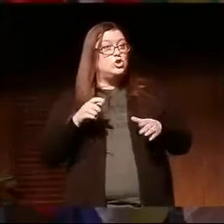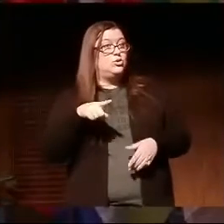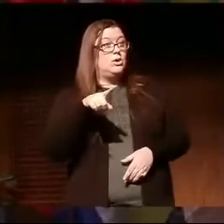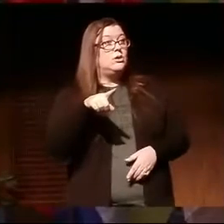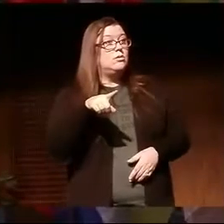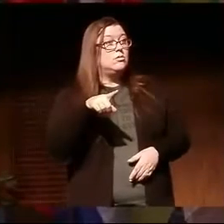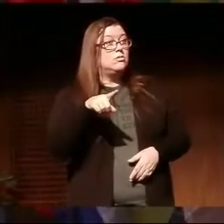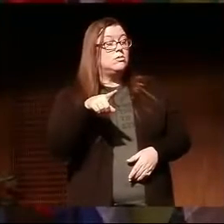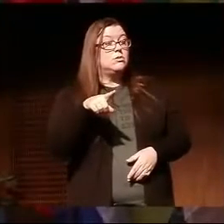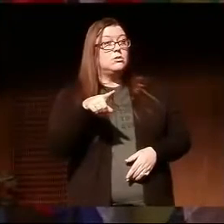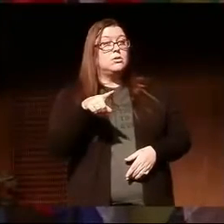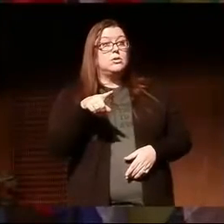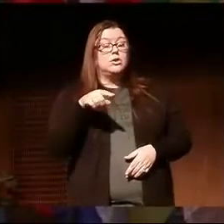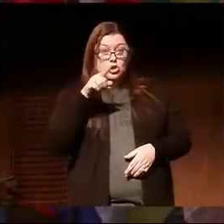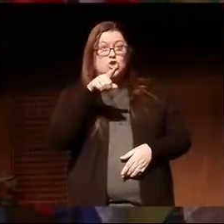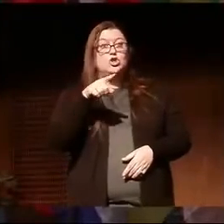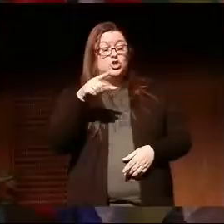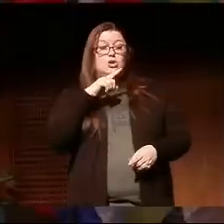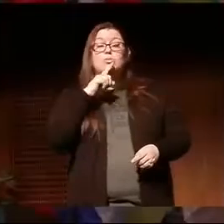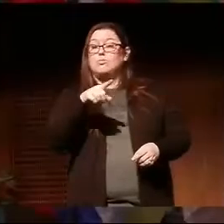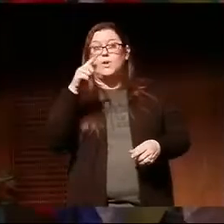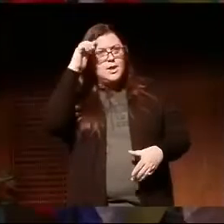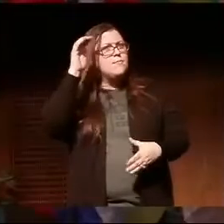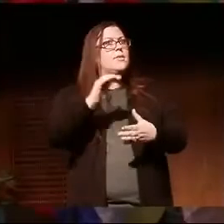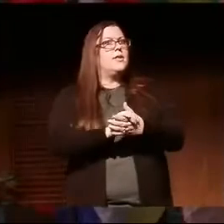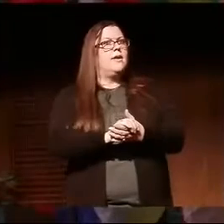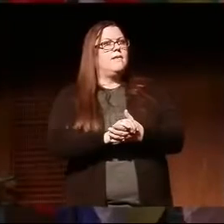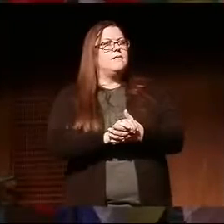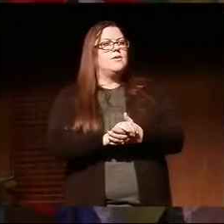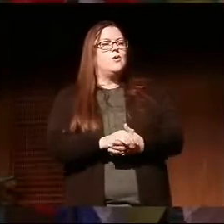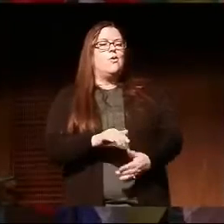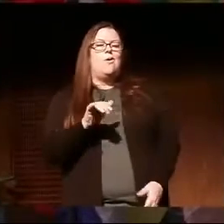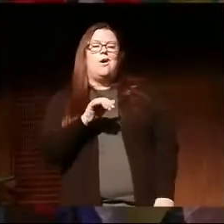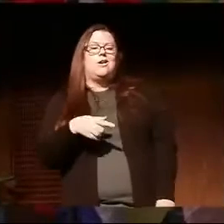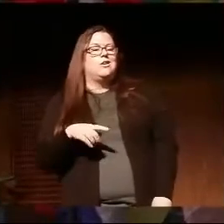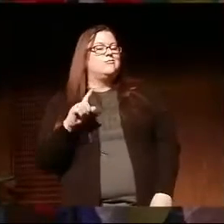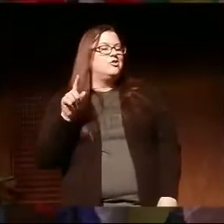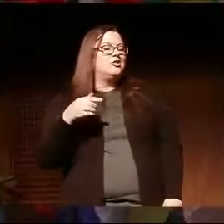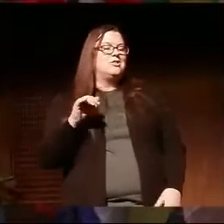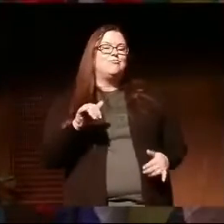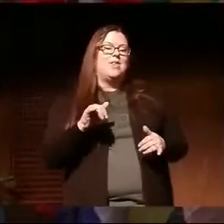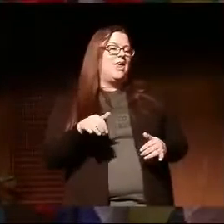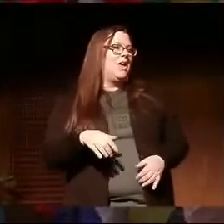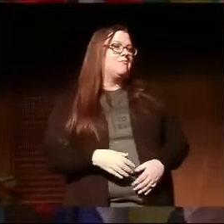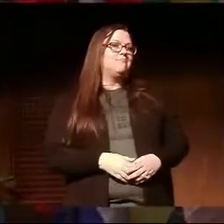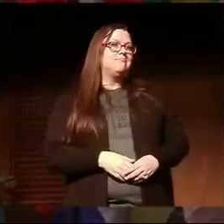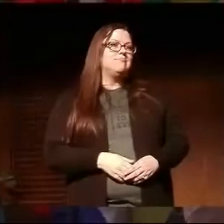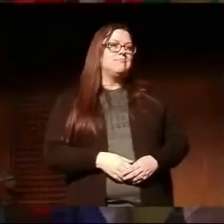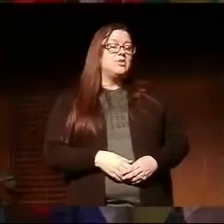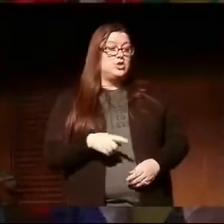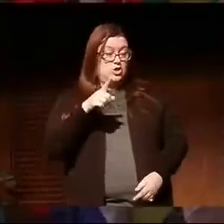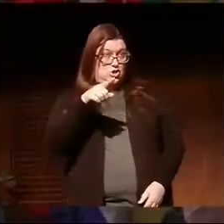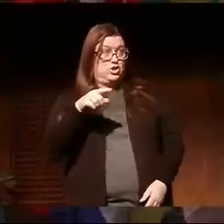believe? Or are you just pretending and playing at this? Do you really believe?